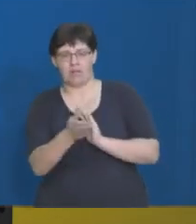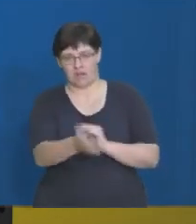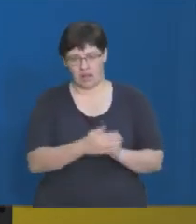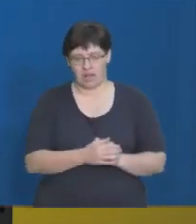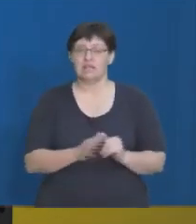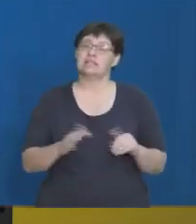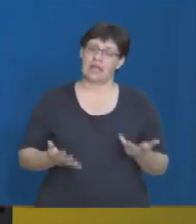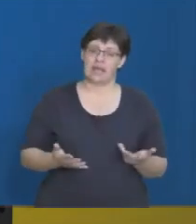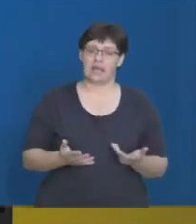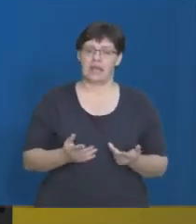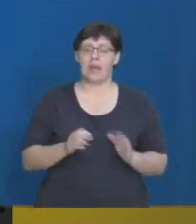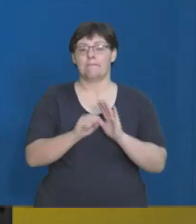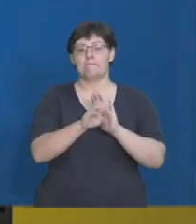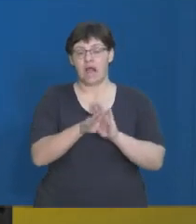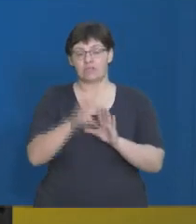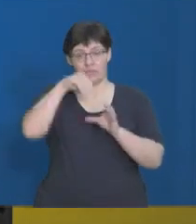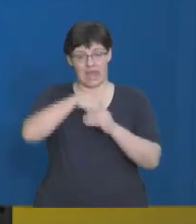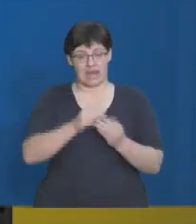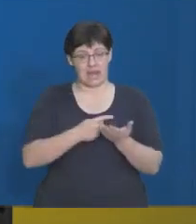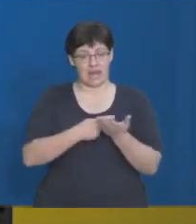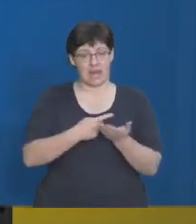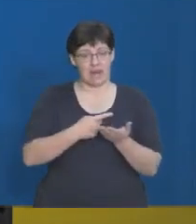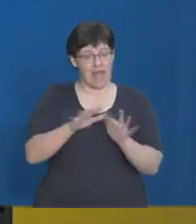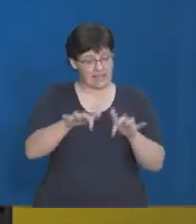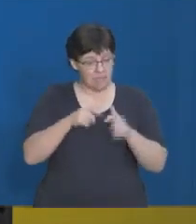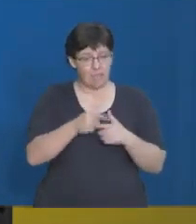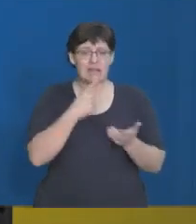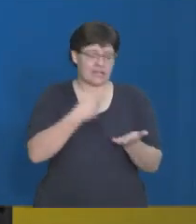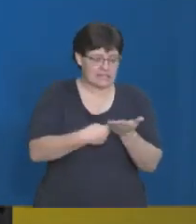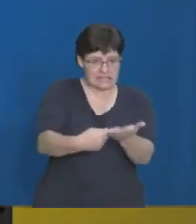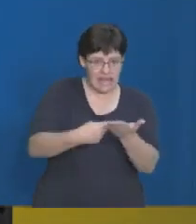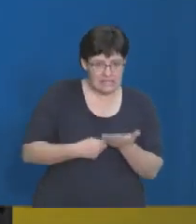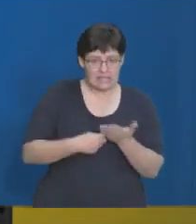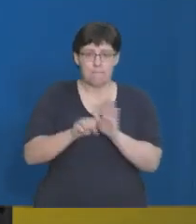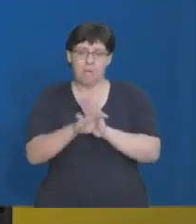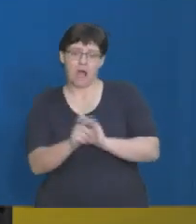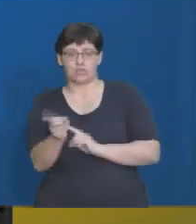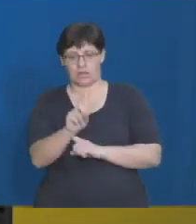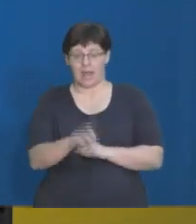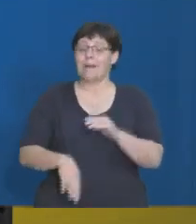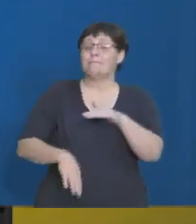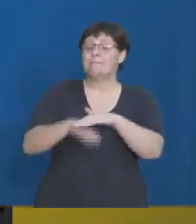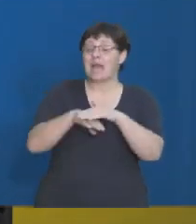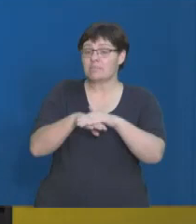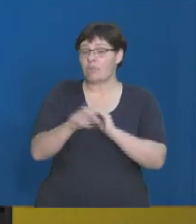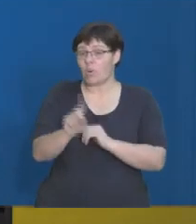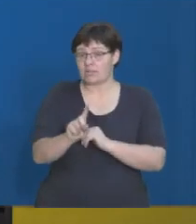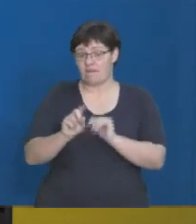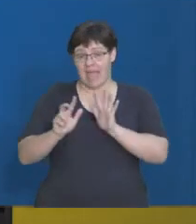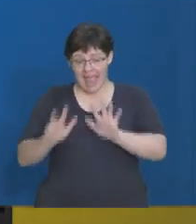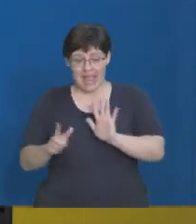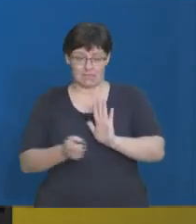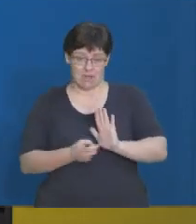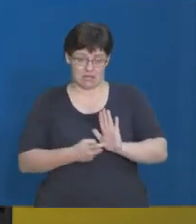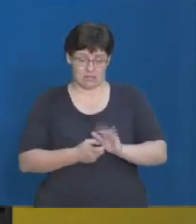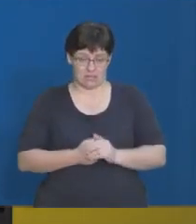you are discussing markets in the exam. Give examples of your discussion there. It carries a maximum of 8.